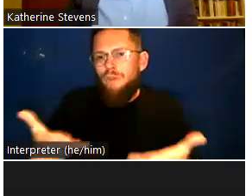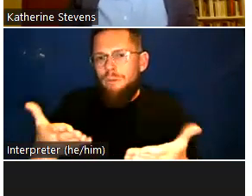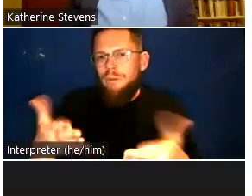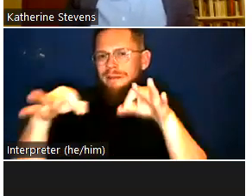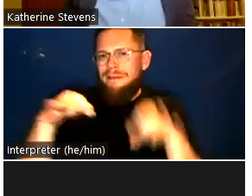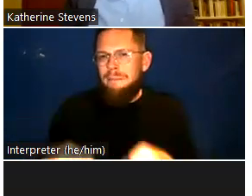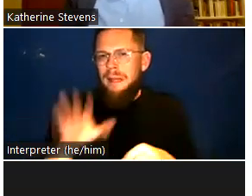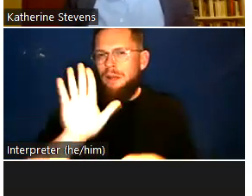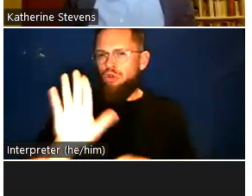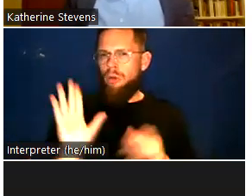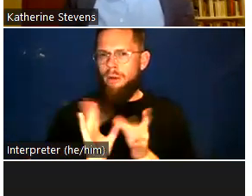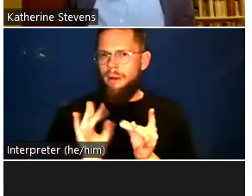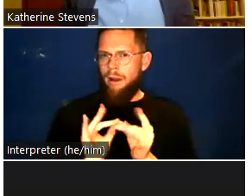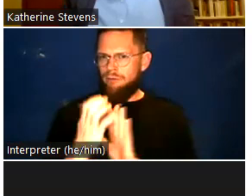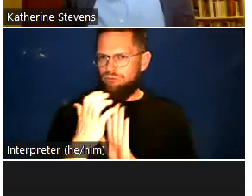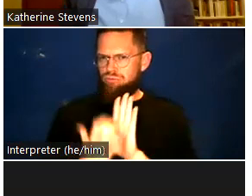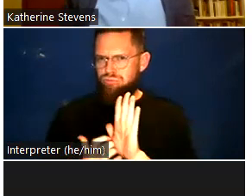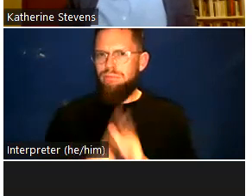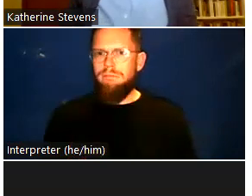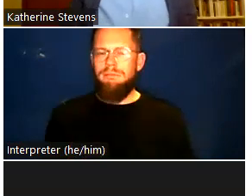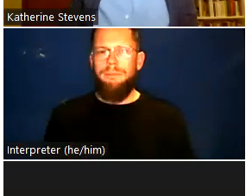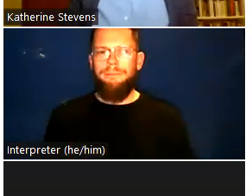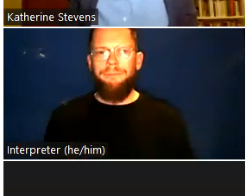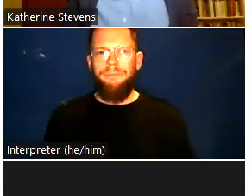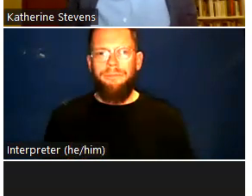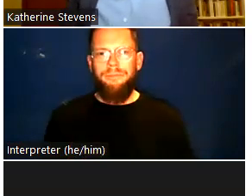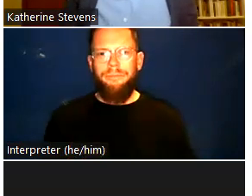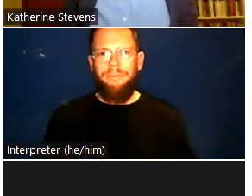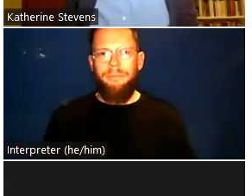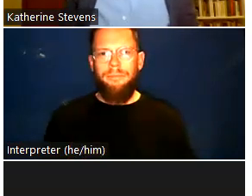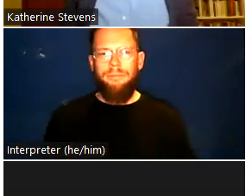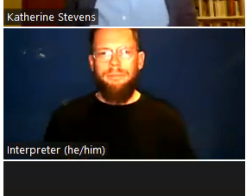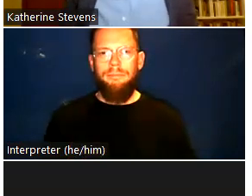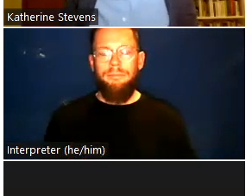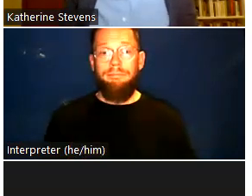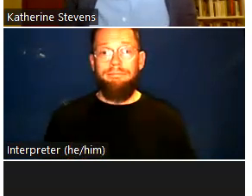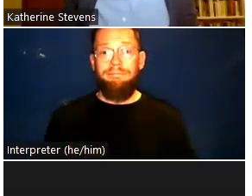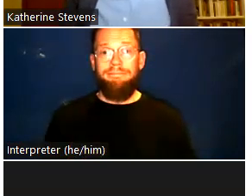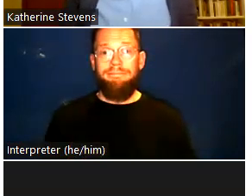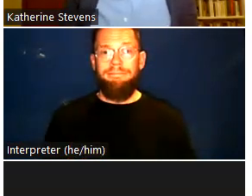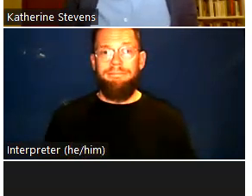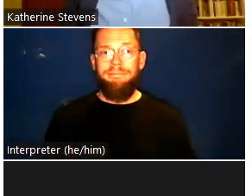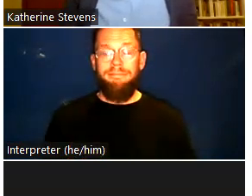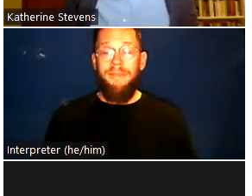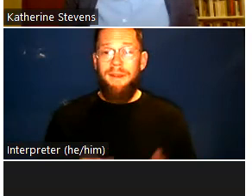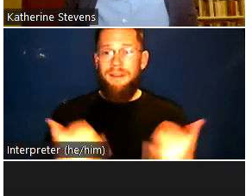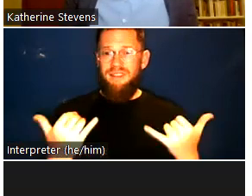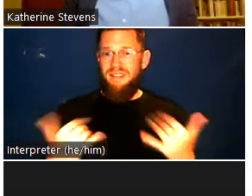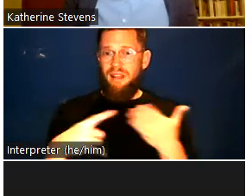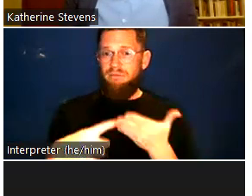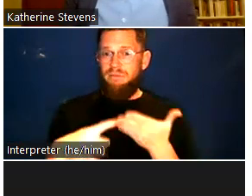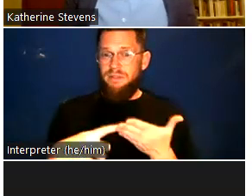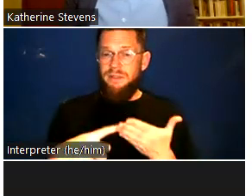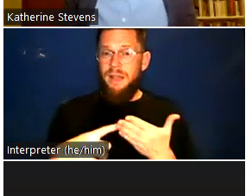I'm going to go over what Mass Humanities